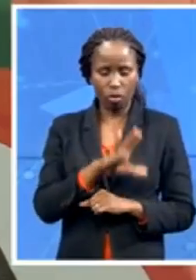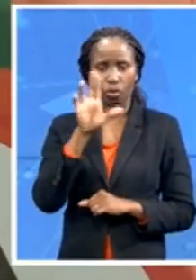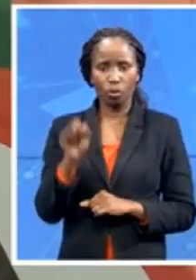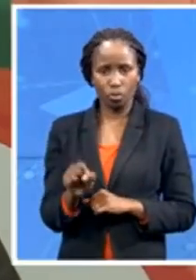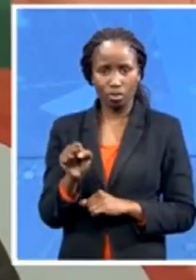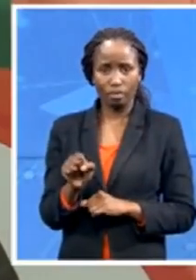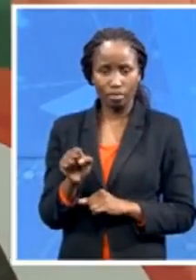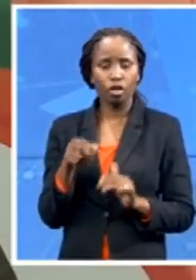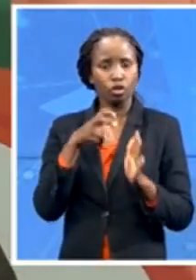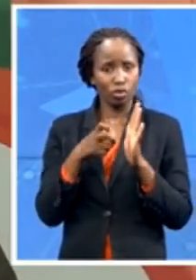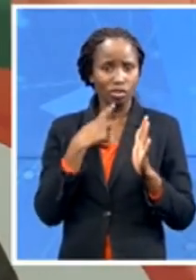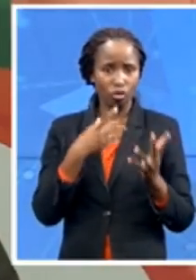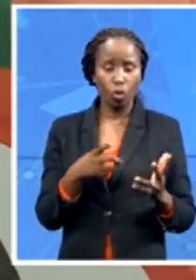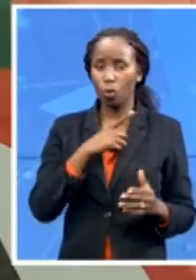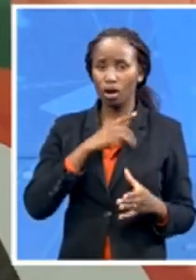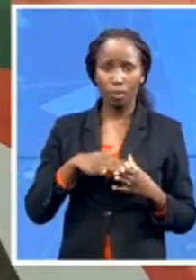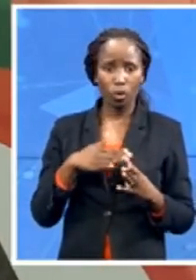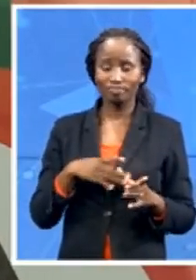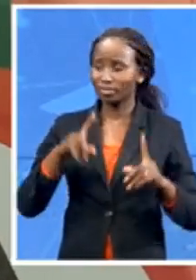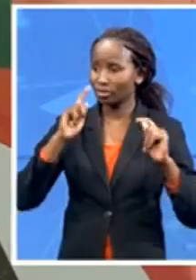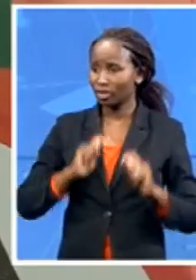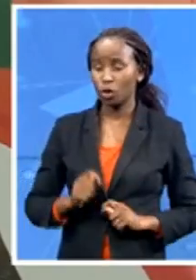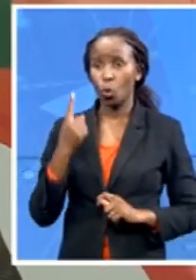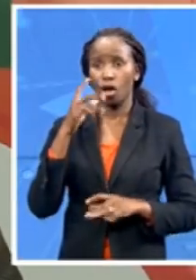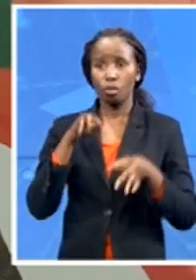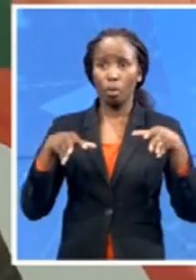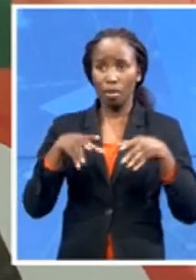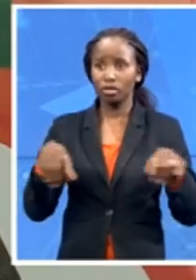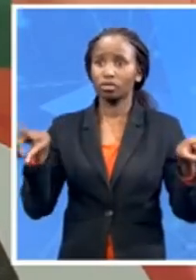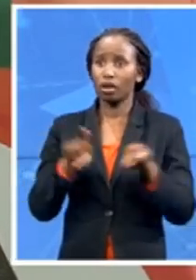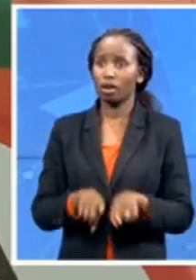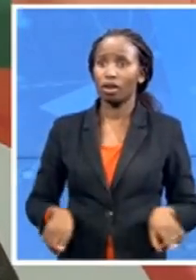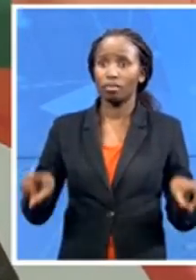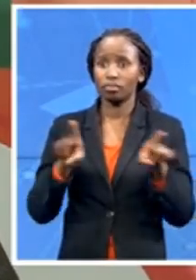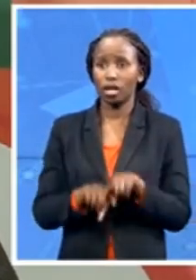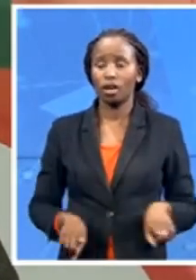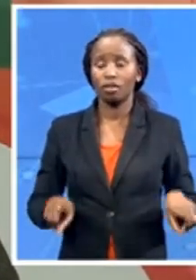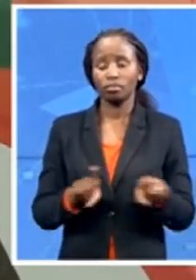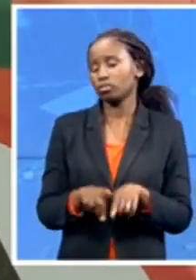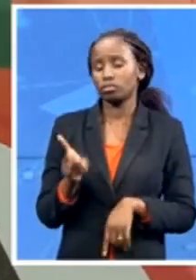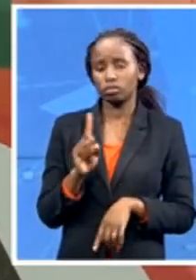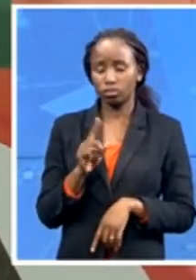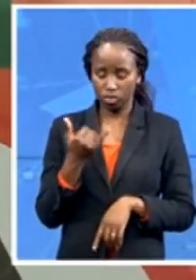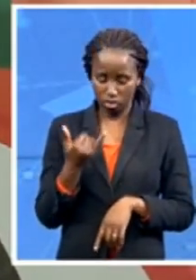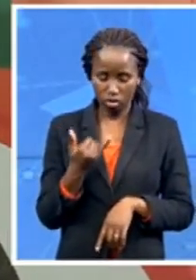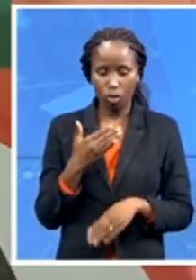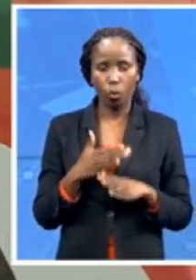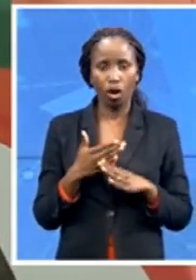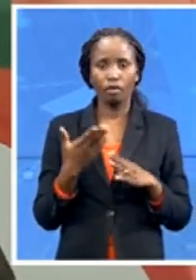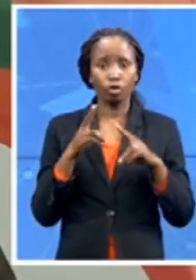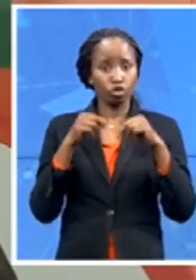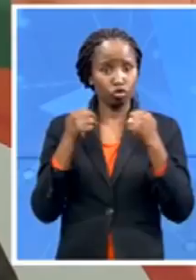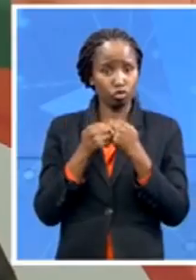dominance. It did not work under the National Party and not under the ANC